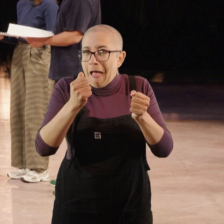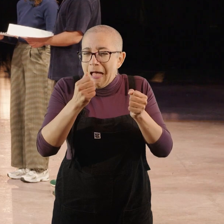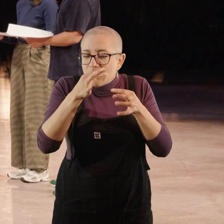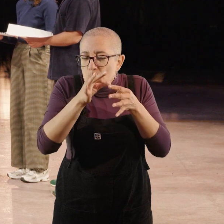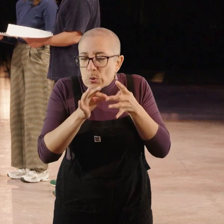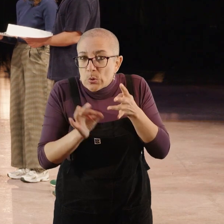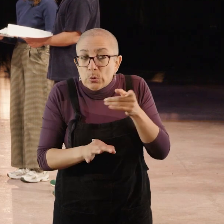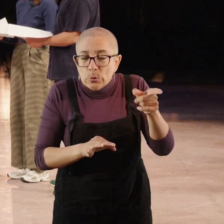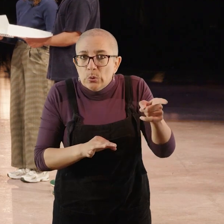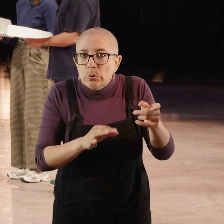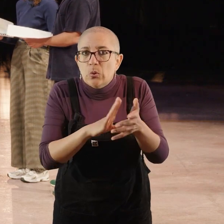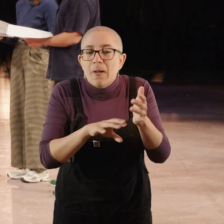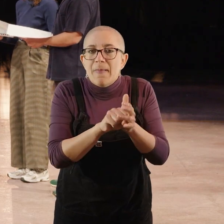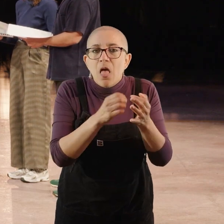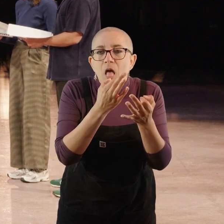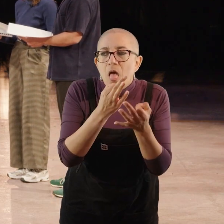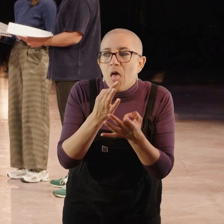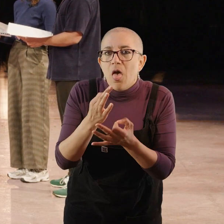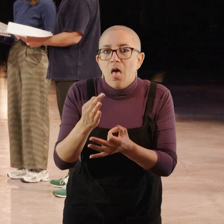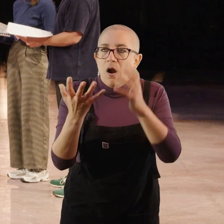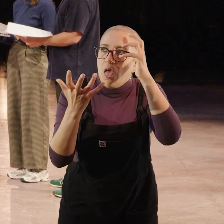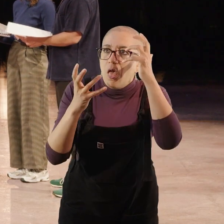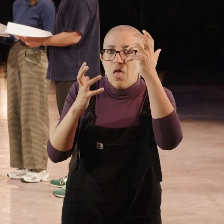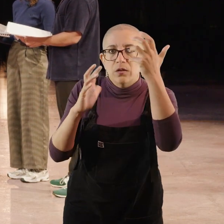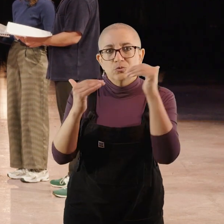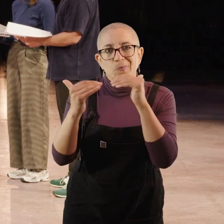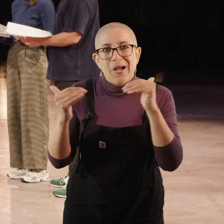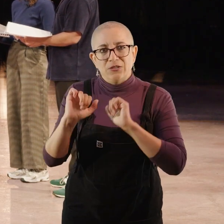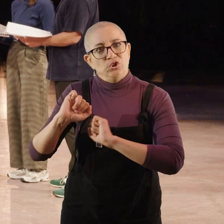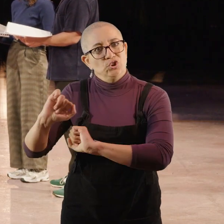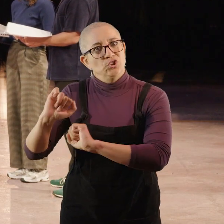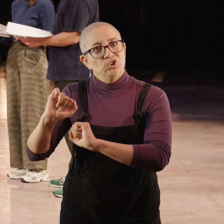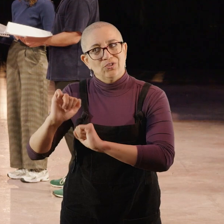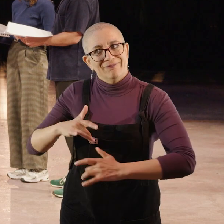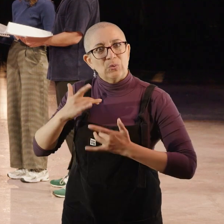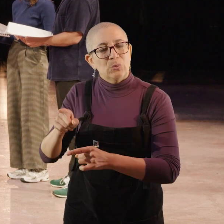gets him to come into her, the way she's seeing the world. And